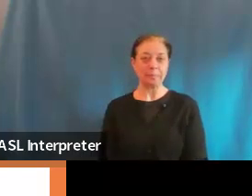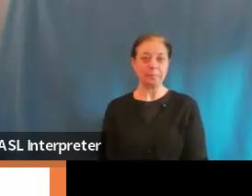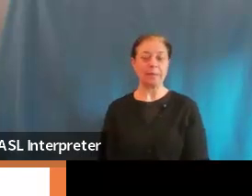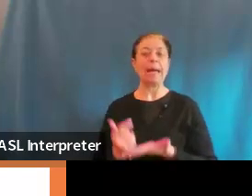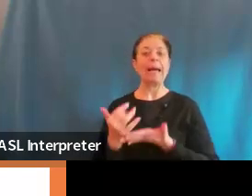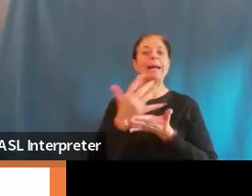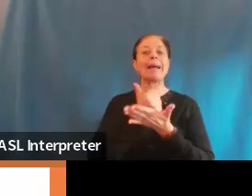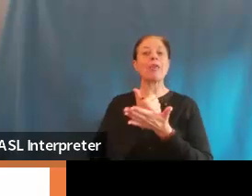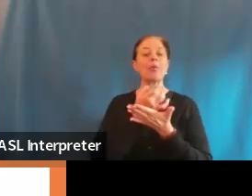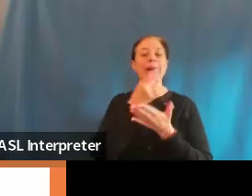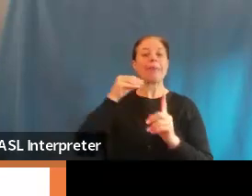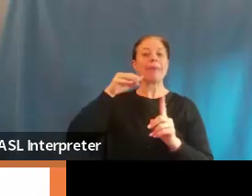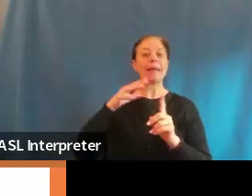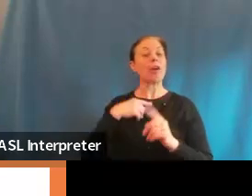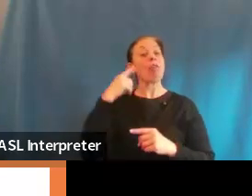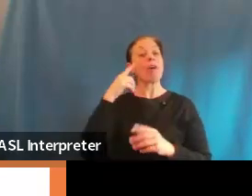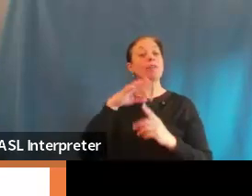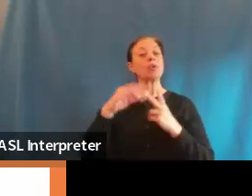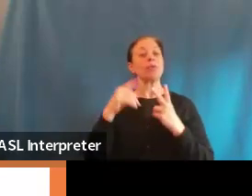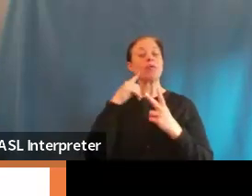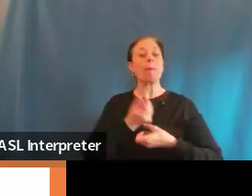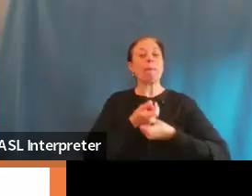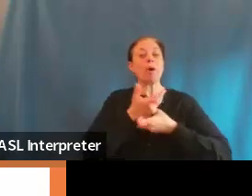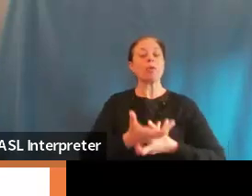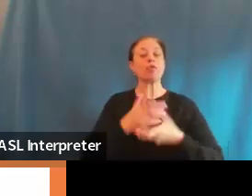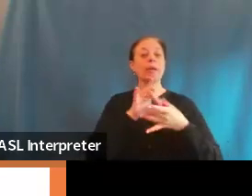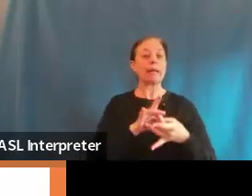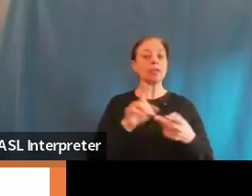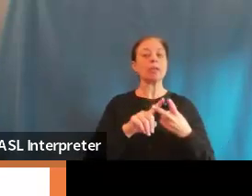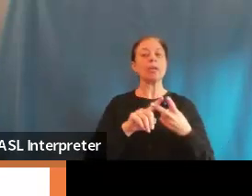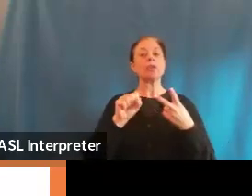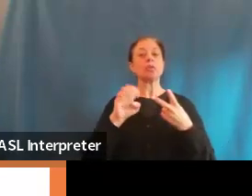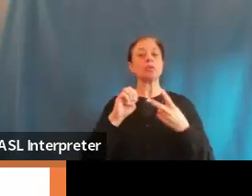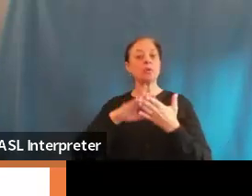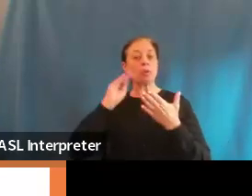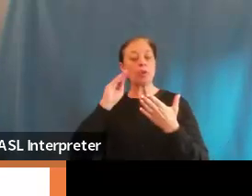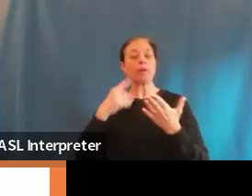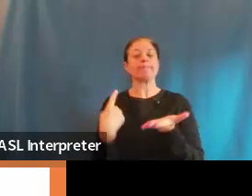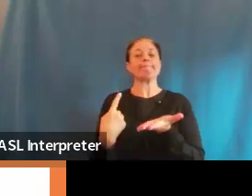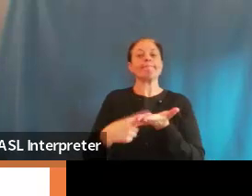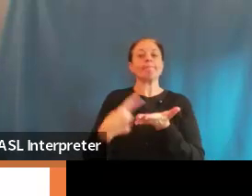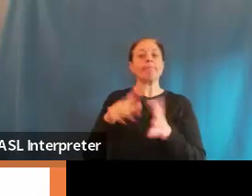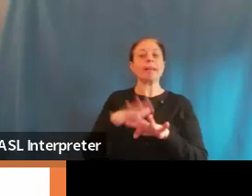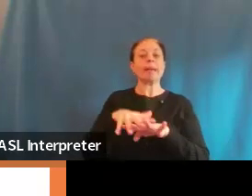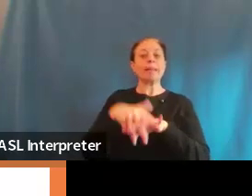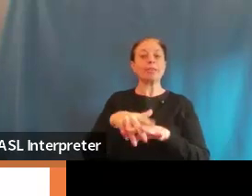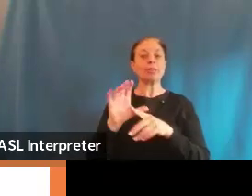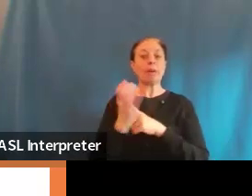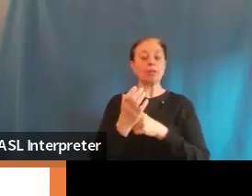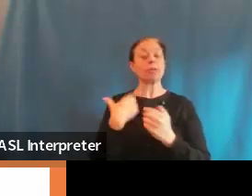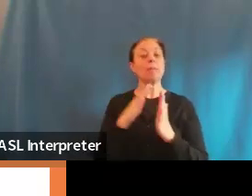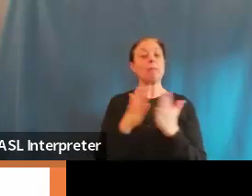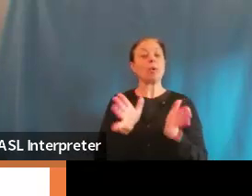Gathering the Light, a thoughtful choice for poetry collections, social emotional learning, and discussions of indigenous cultures. The